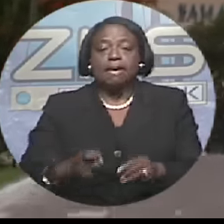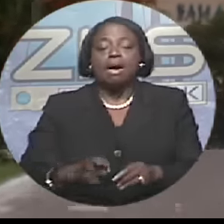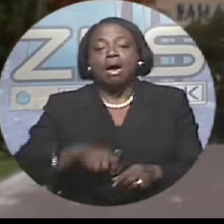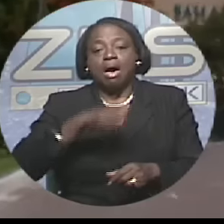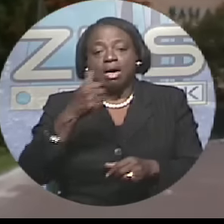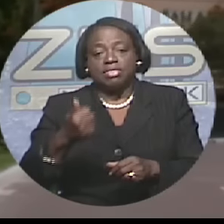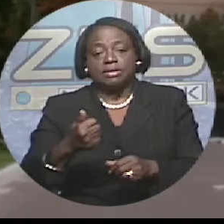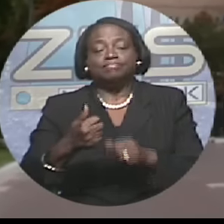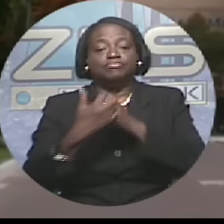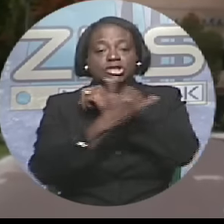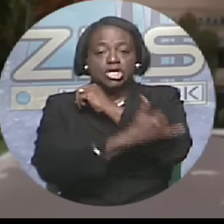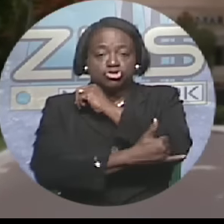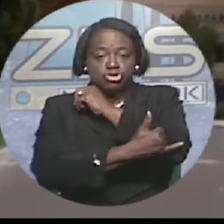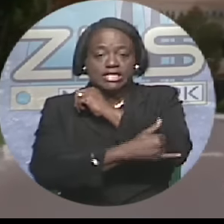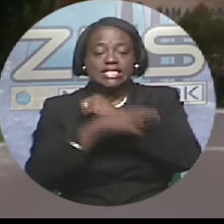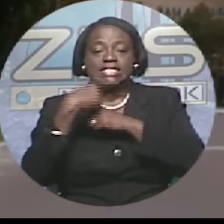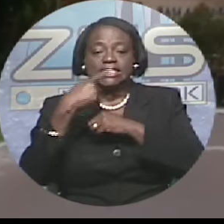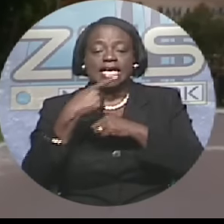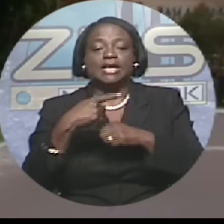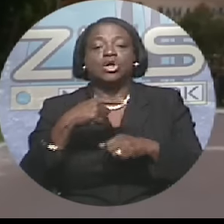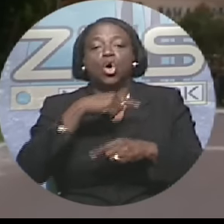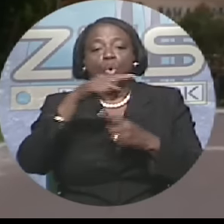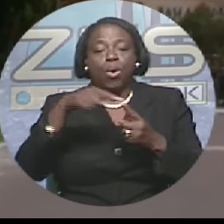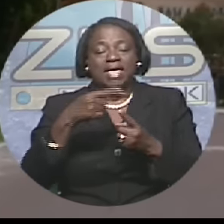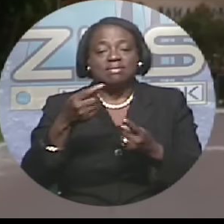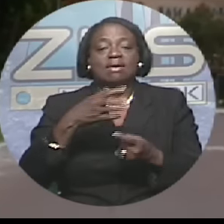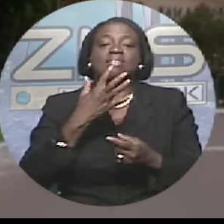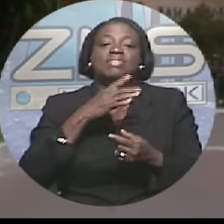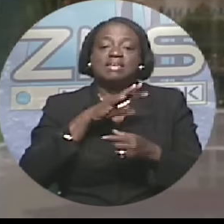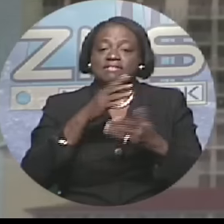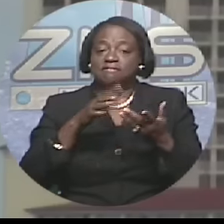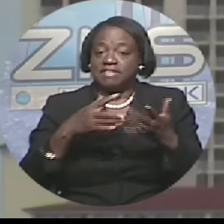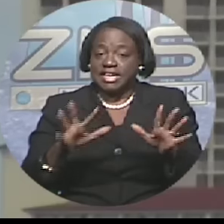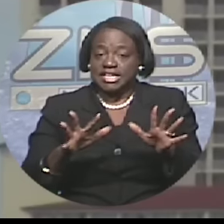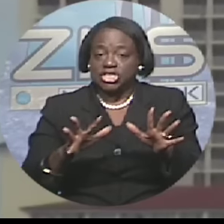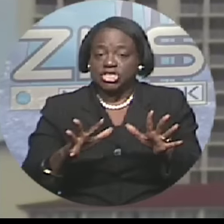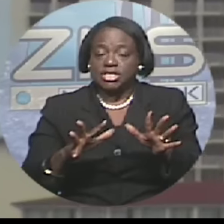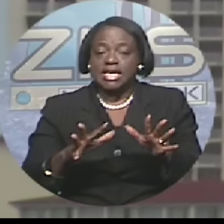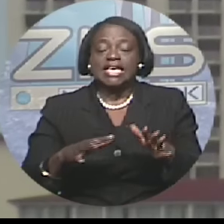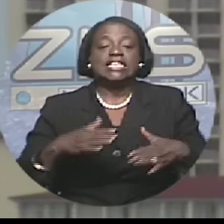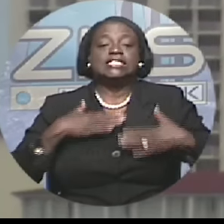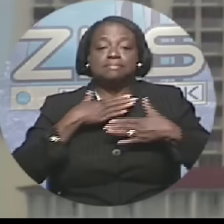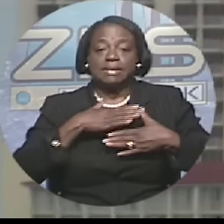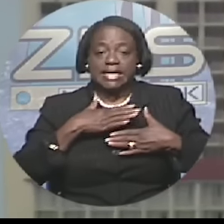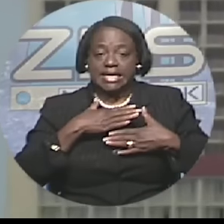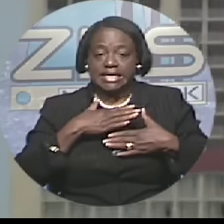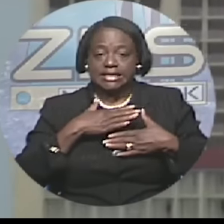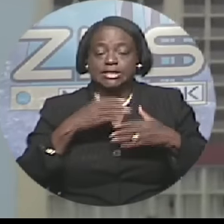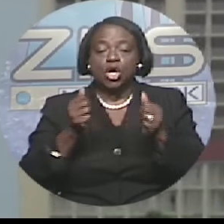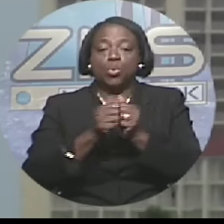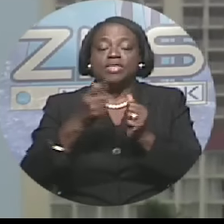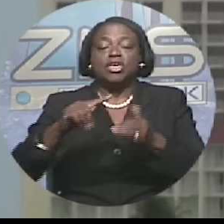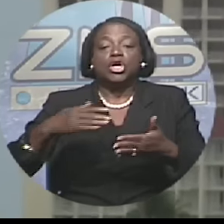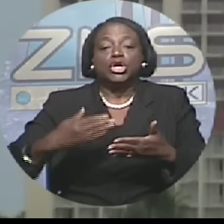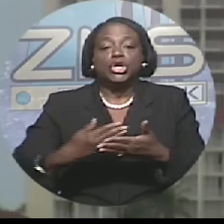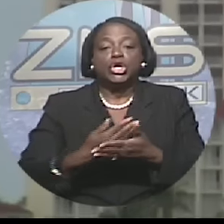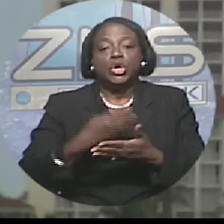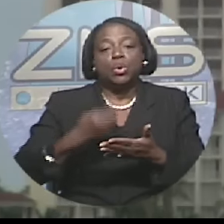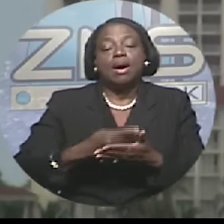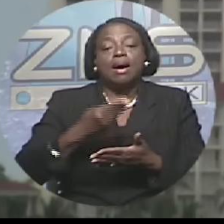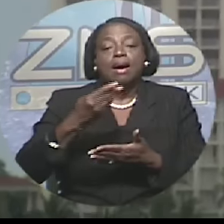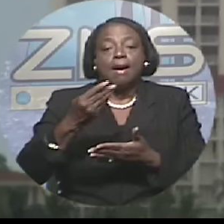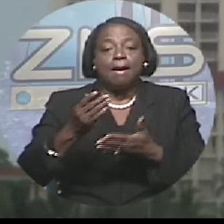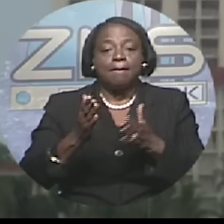dust settles, the country will be pleased with the new buyers, who he is convinced will honor all agreements, including the full payment to